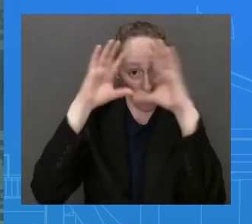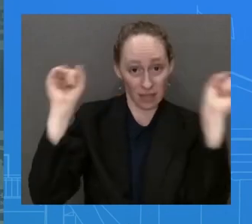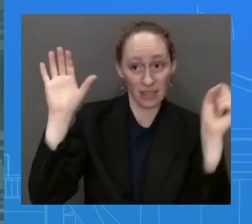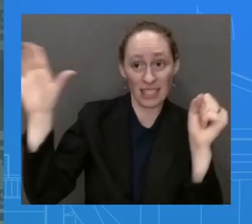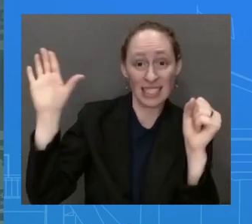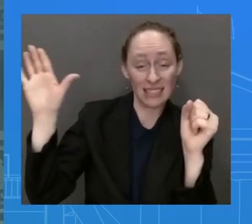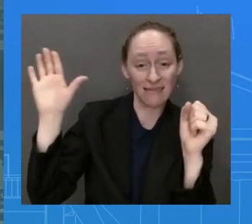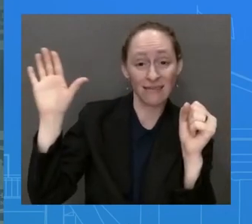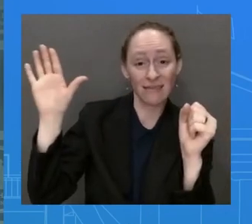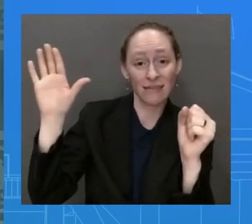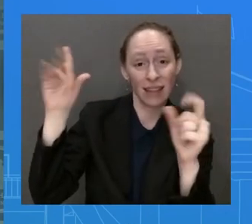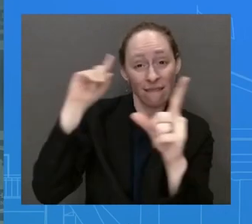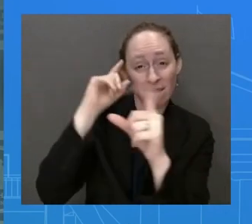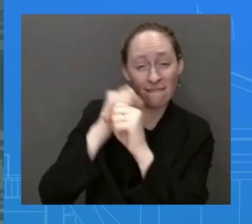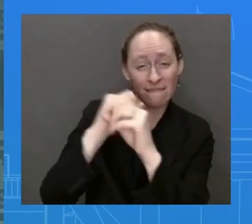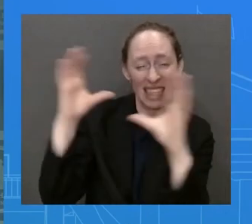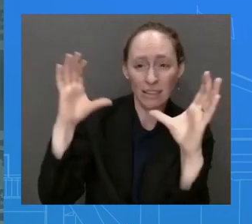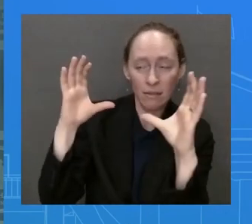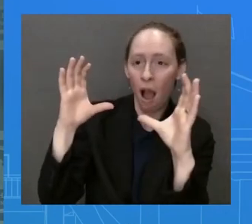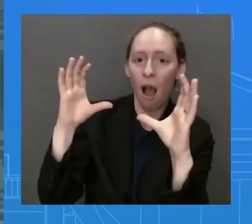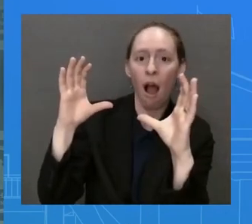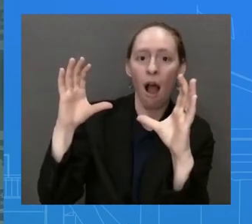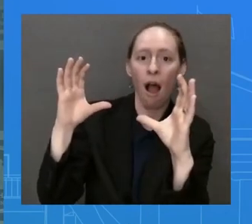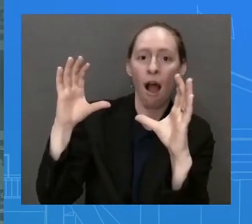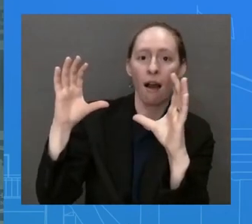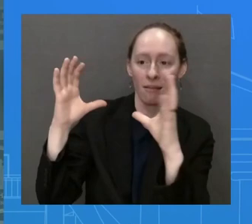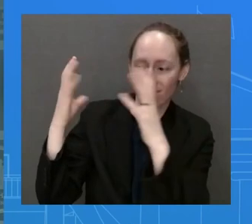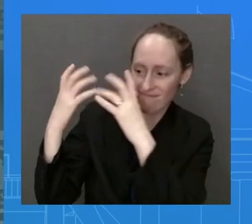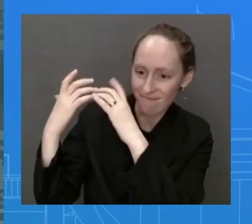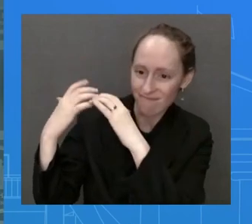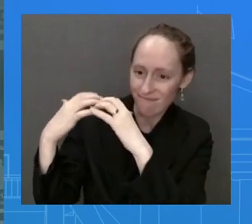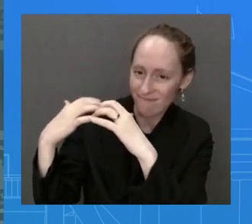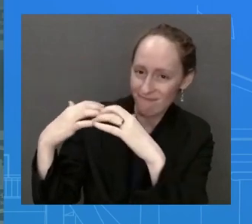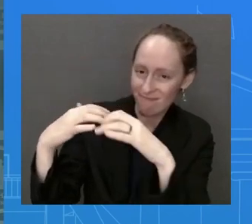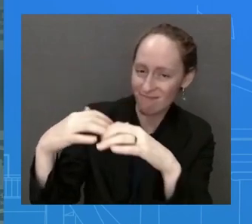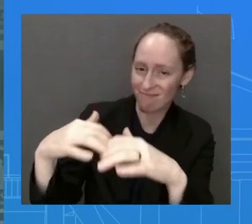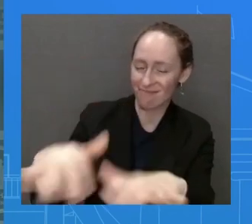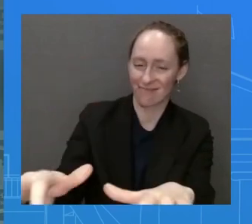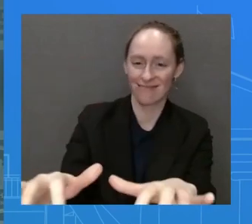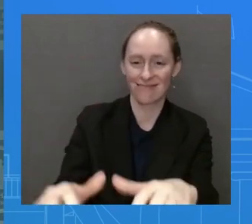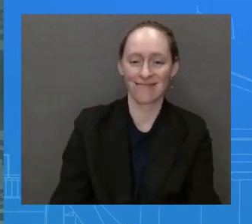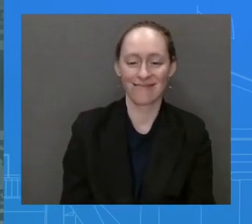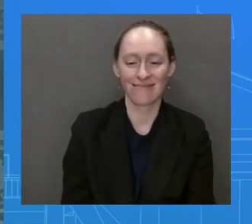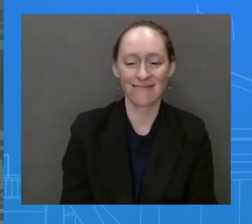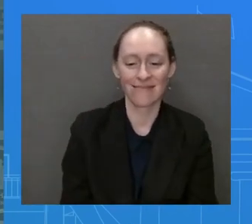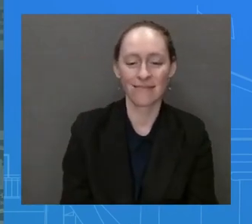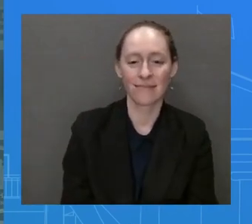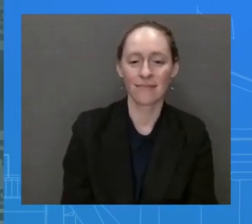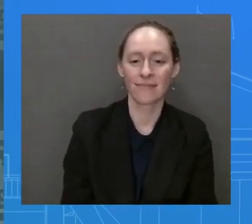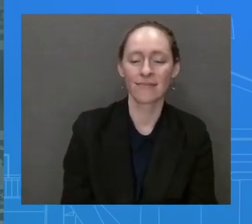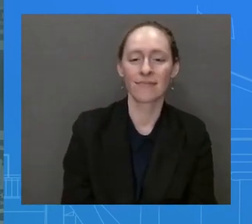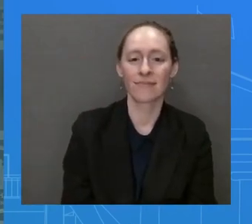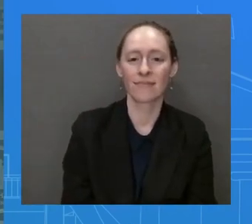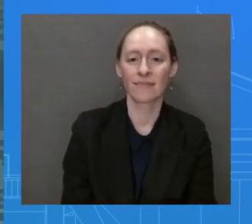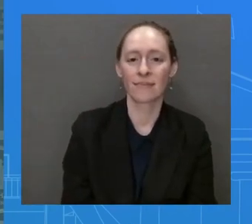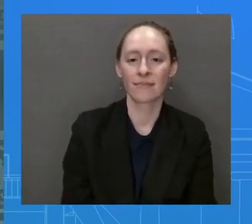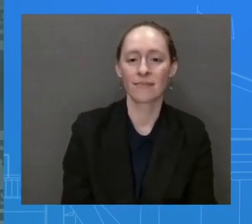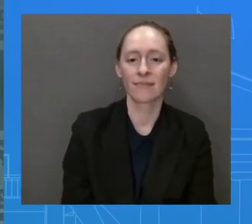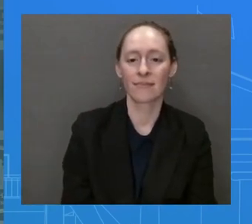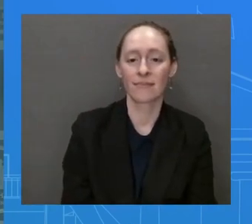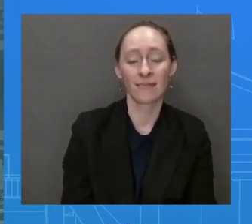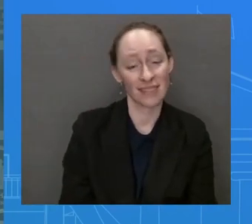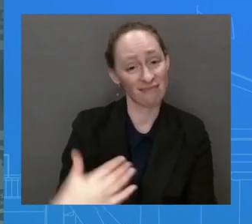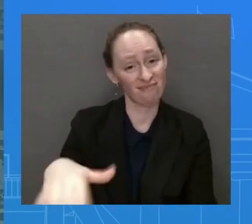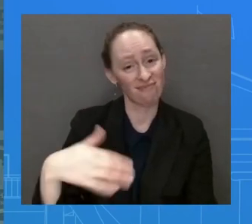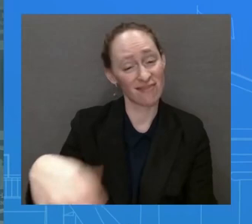saw. When you see inflation down for 6 months, that matters, right? That's because of the president's economic plan. When you see annual